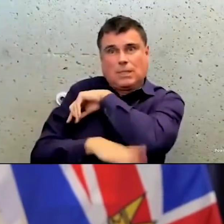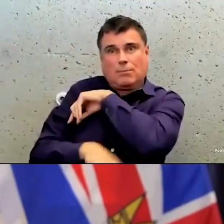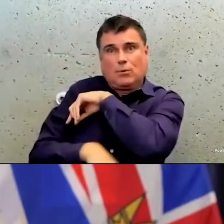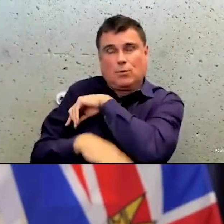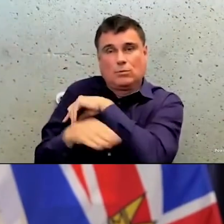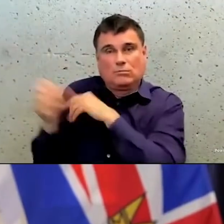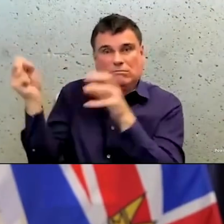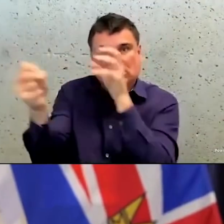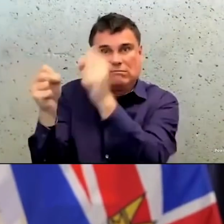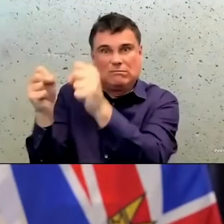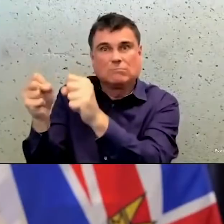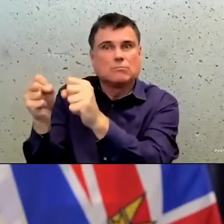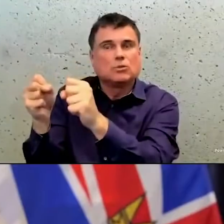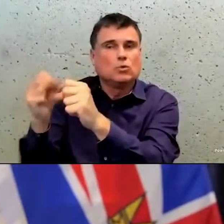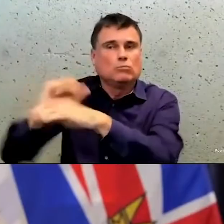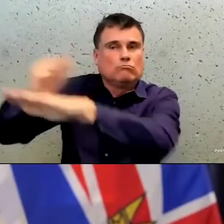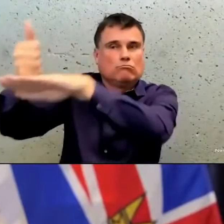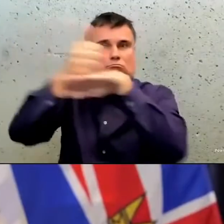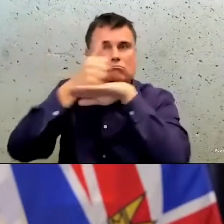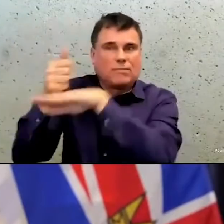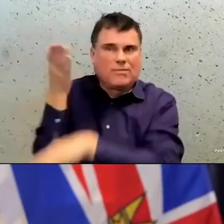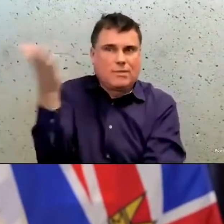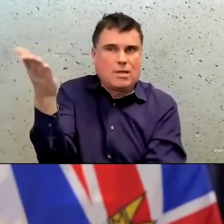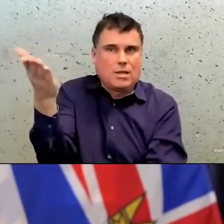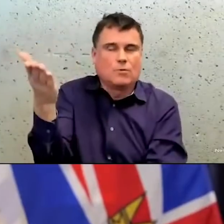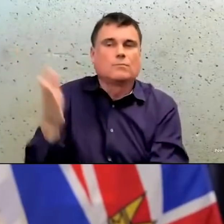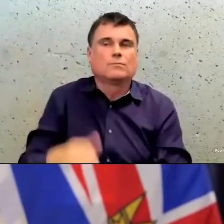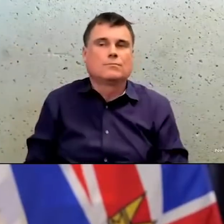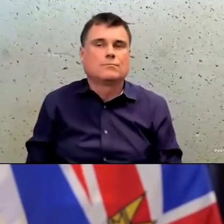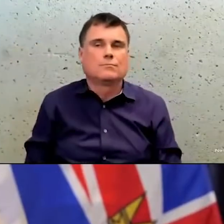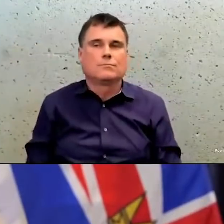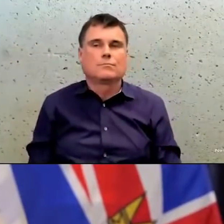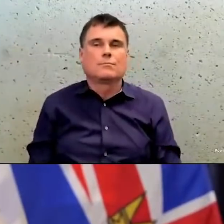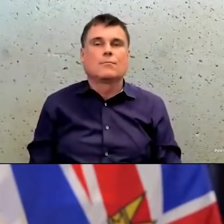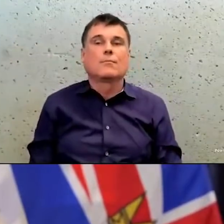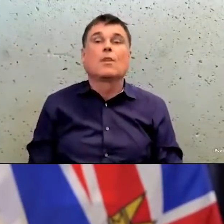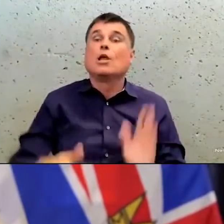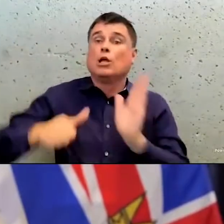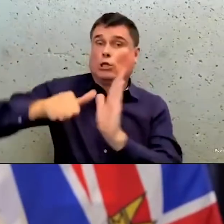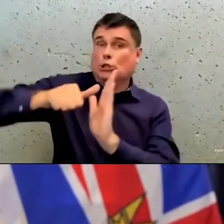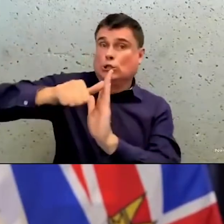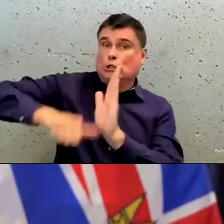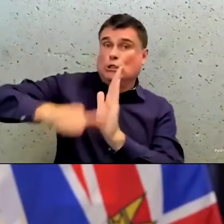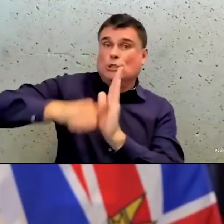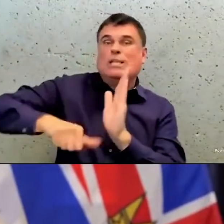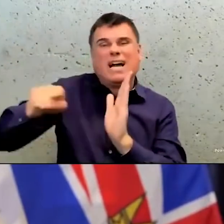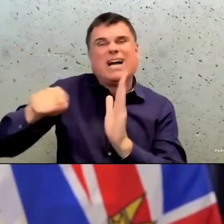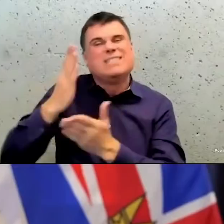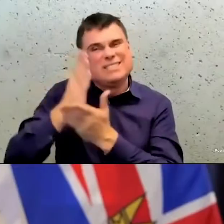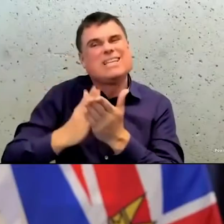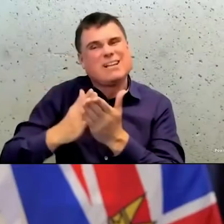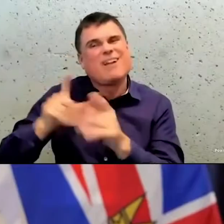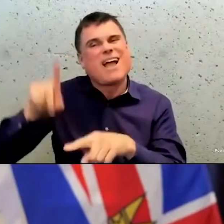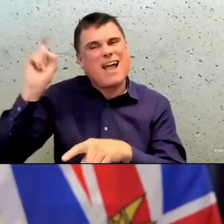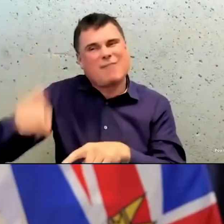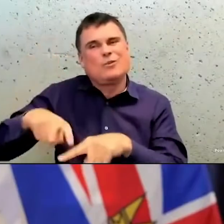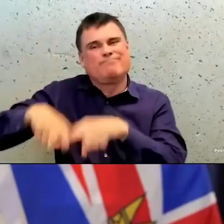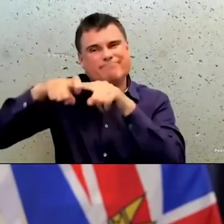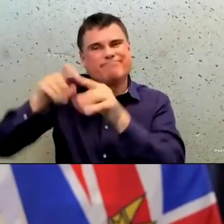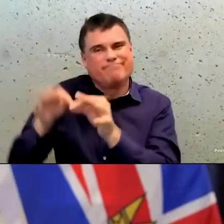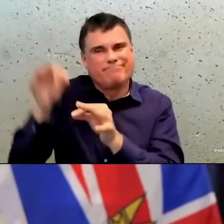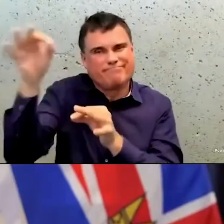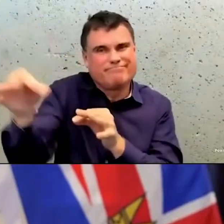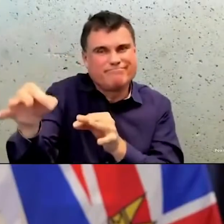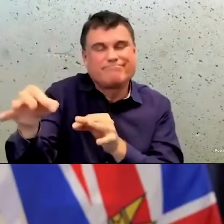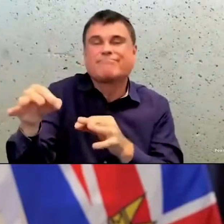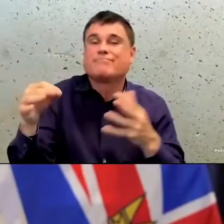alone. In this week's update on surgery, I note that that some surgeries continue to be postponed as health authorities respond to